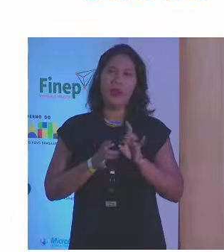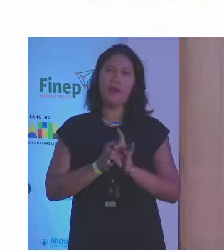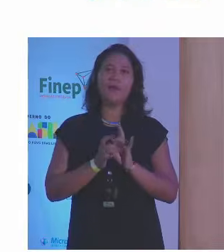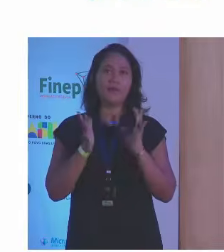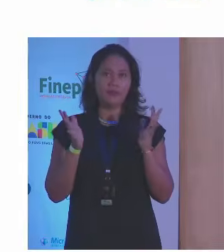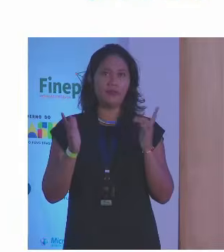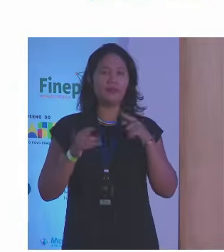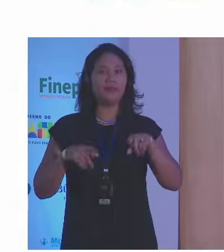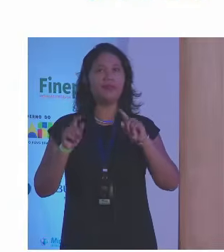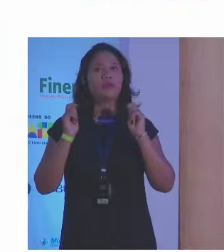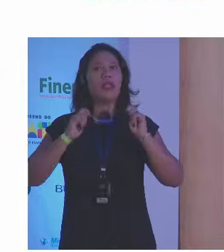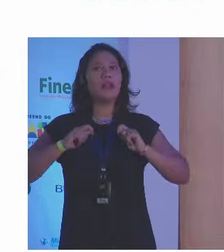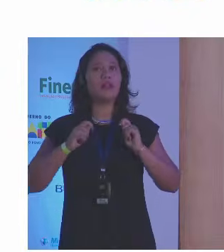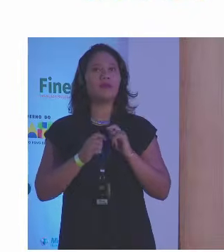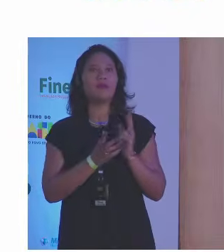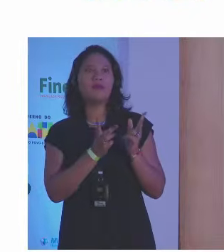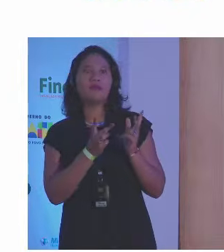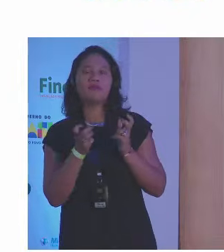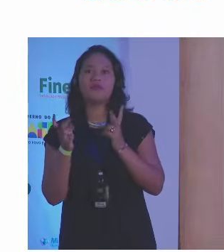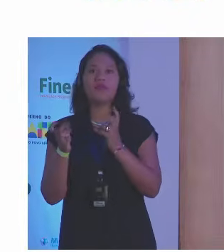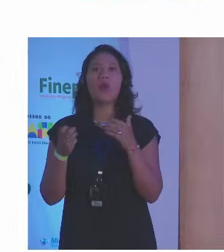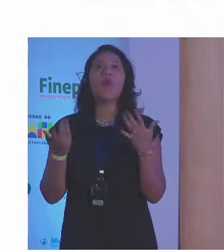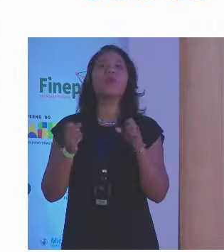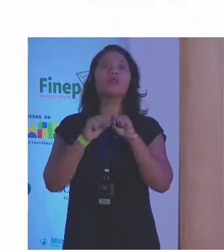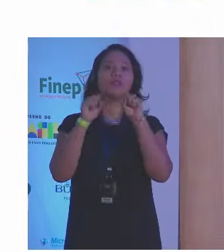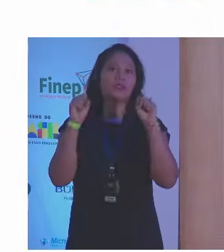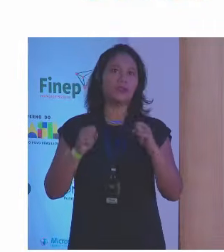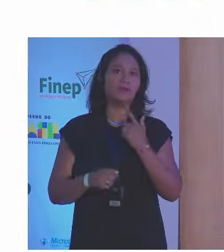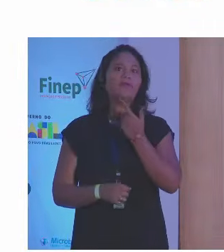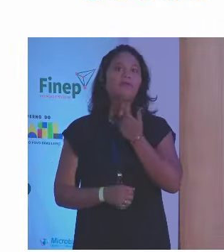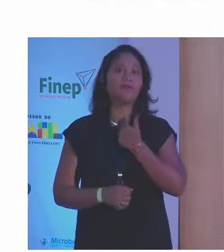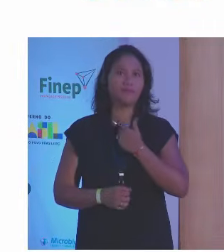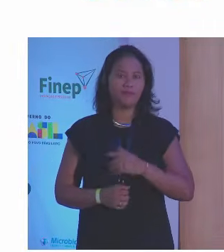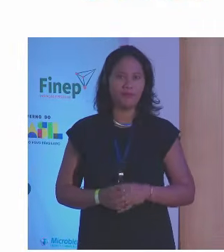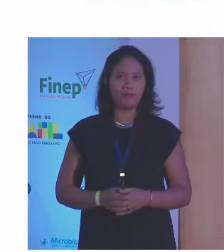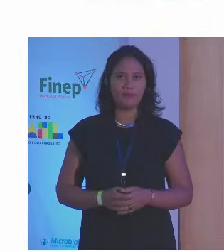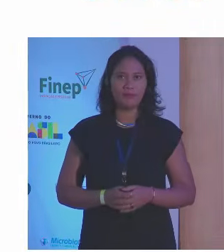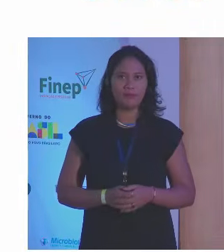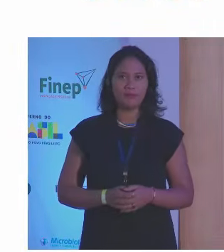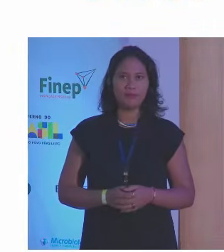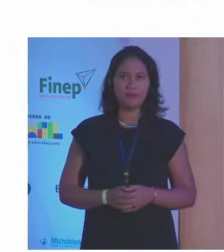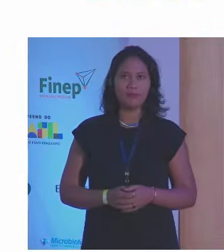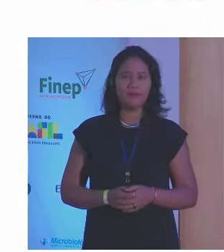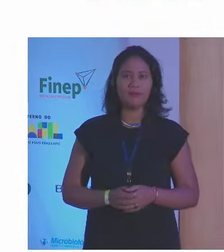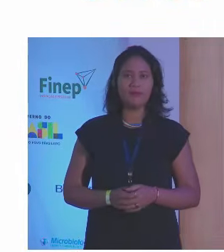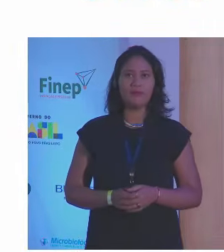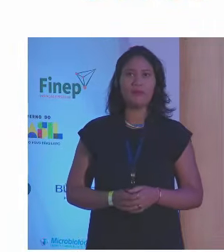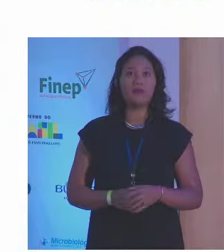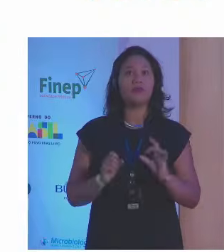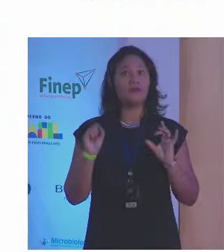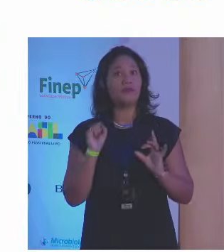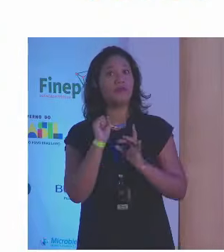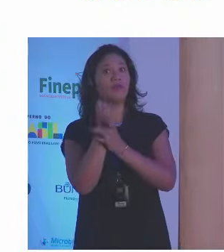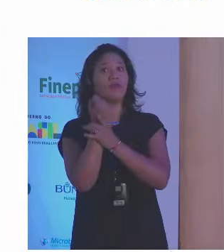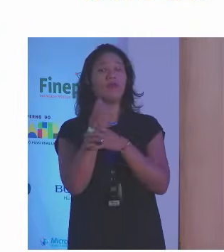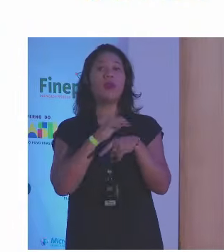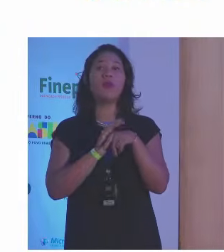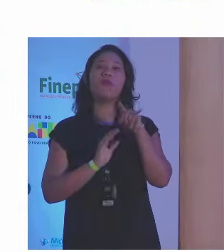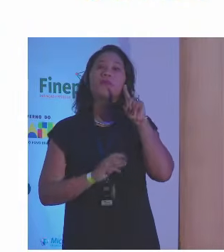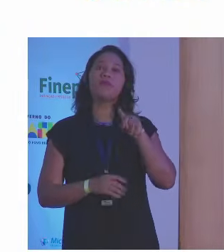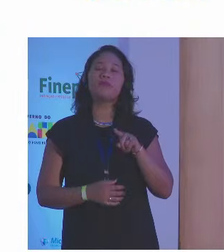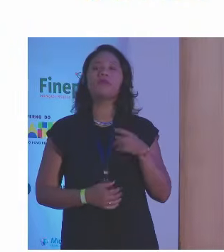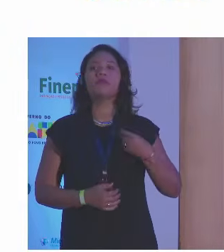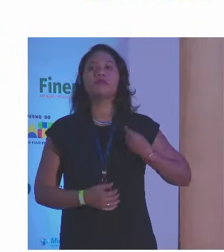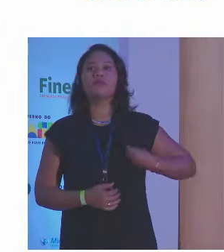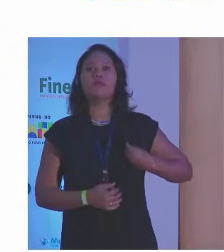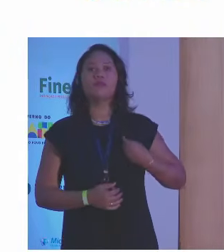what kind of system you use. You can be sure that everything is scientifically qualified, and if you